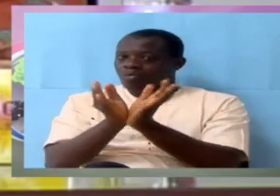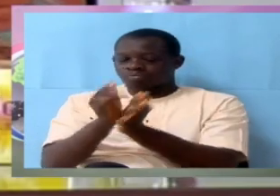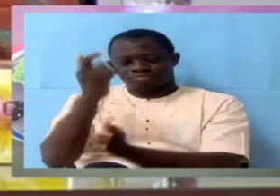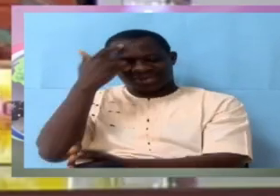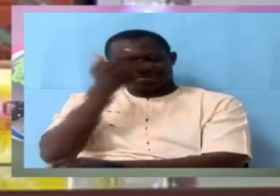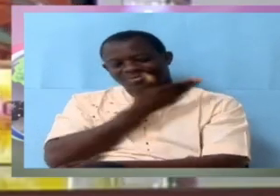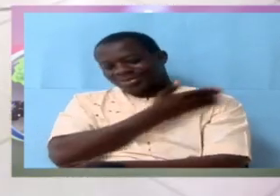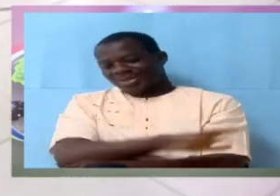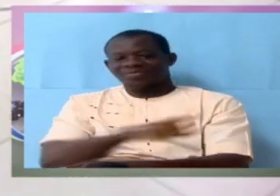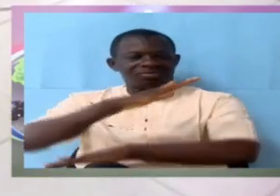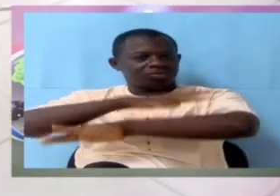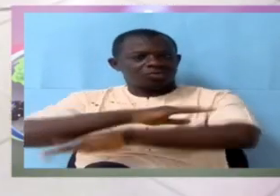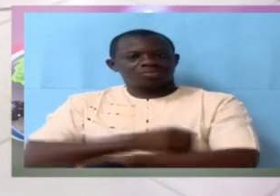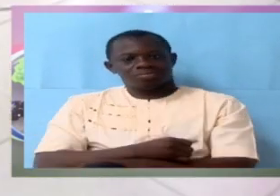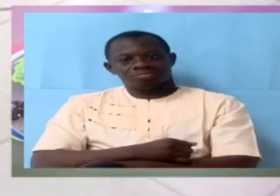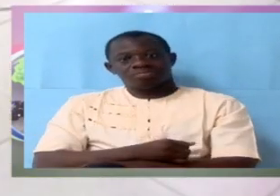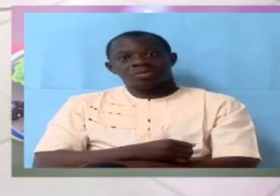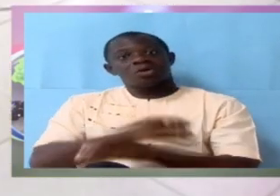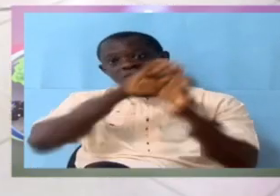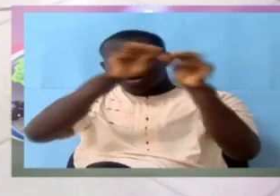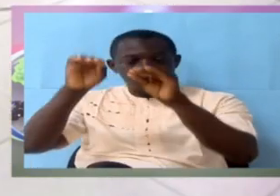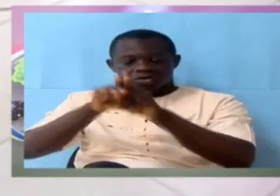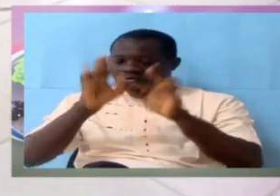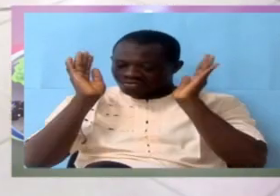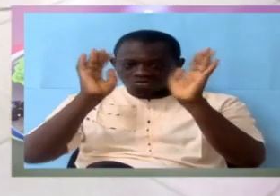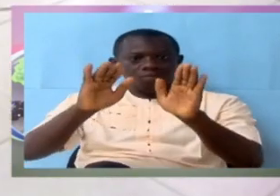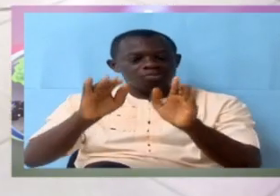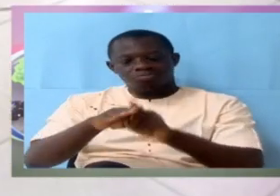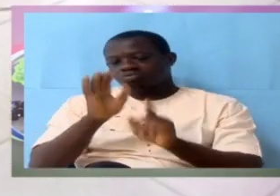Their education has to be discontinued. They stopped going to school.